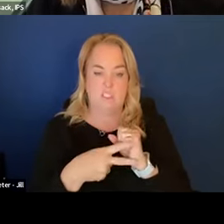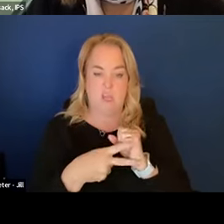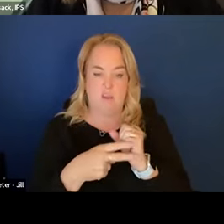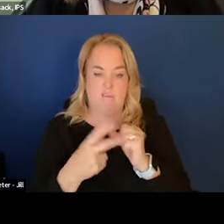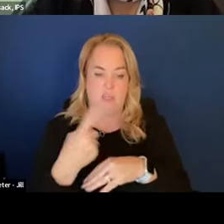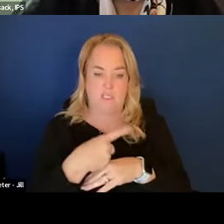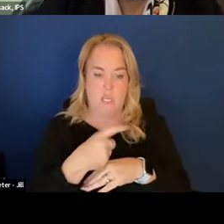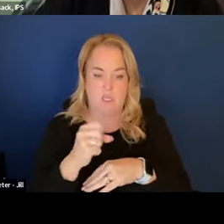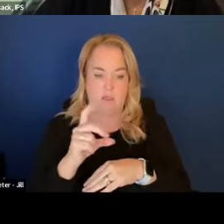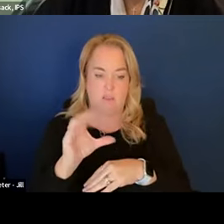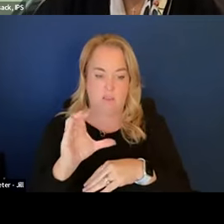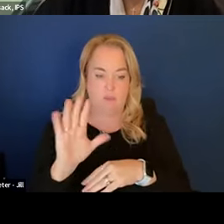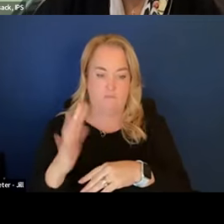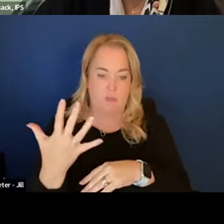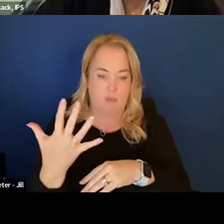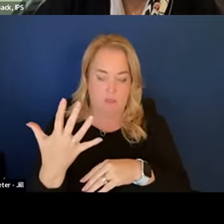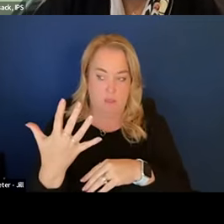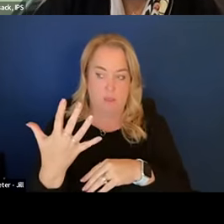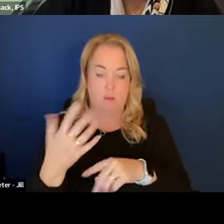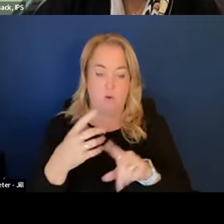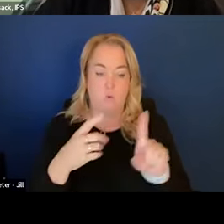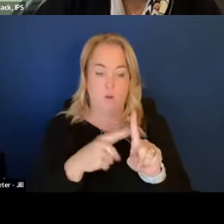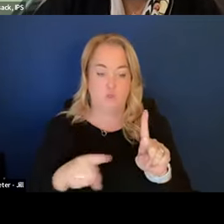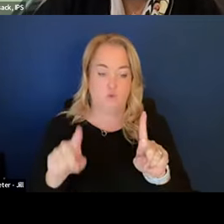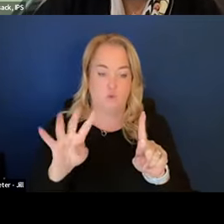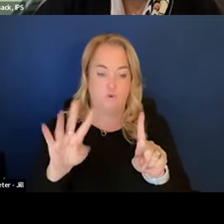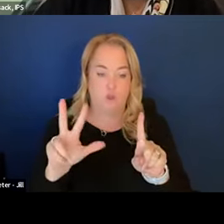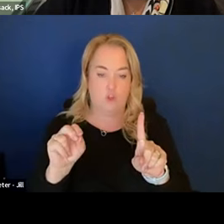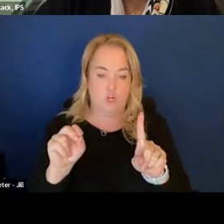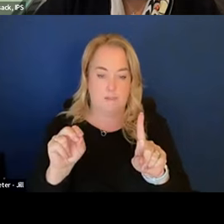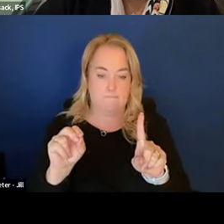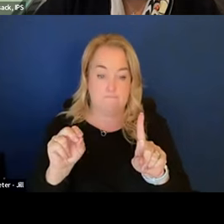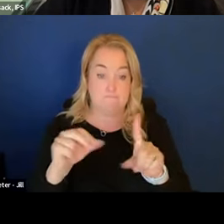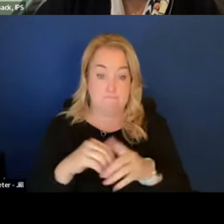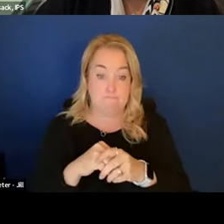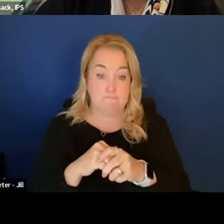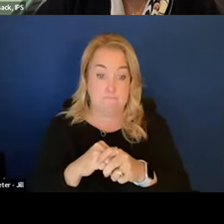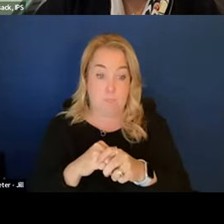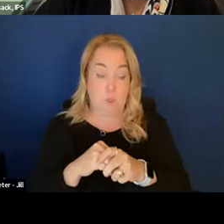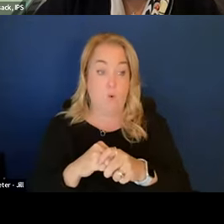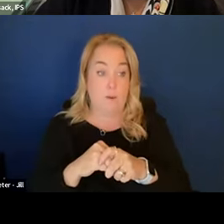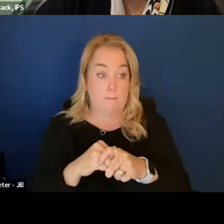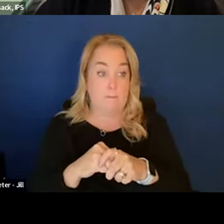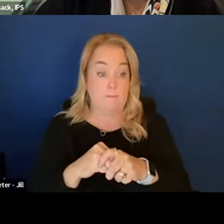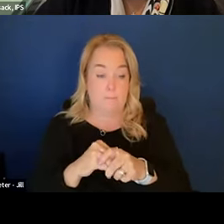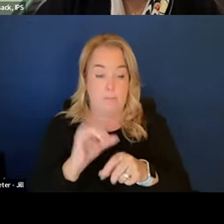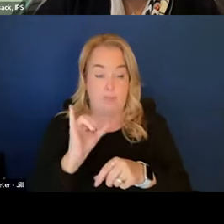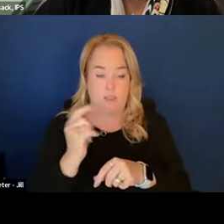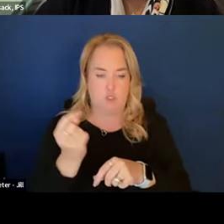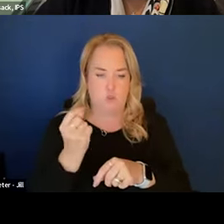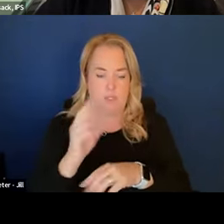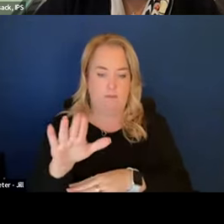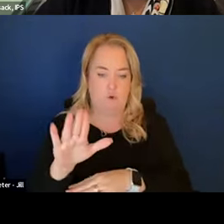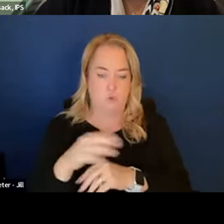save the date is December 5th from 1 to 4:30 p.m. Eastern time. Okay. And that's a Tuesday